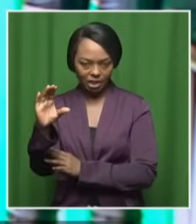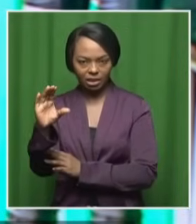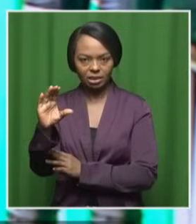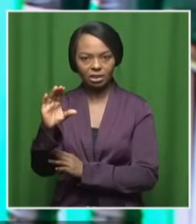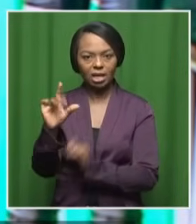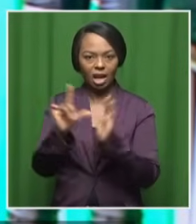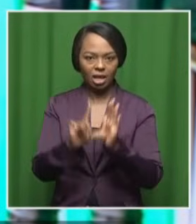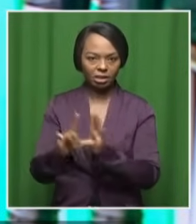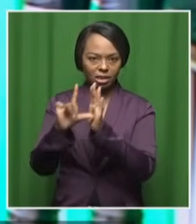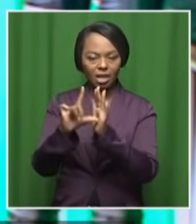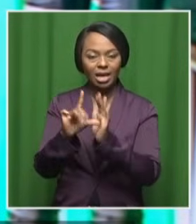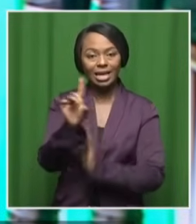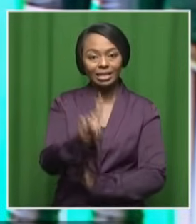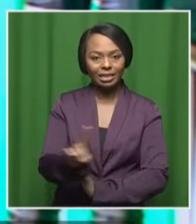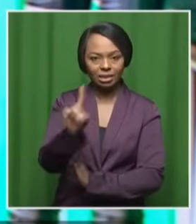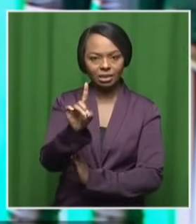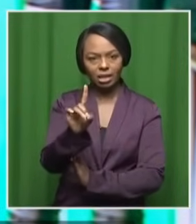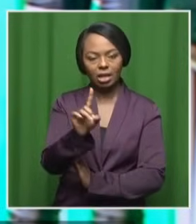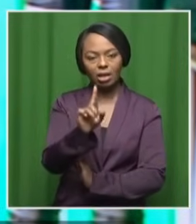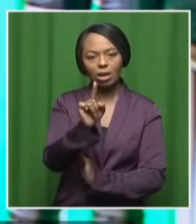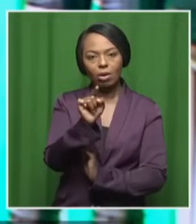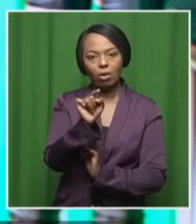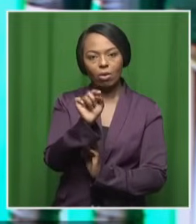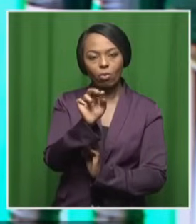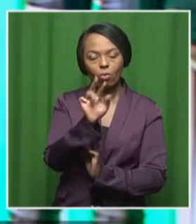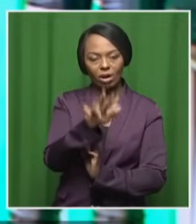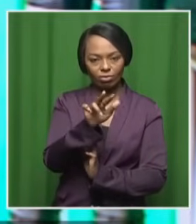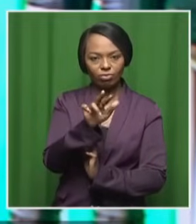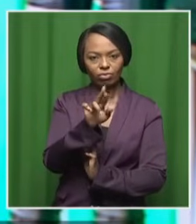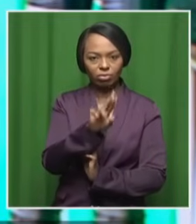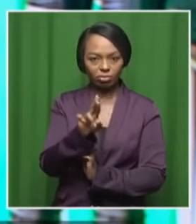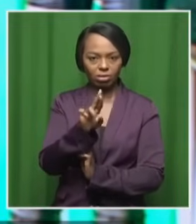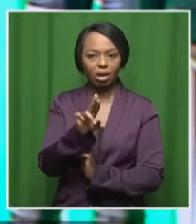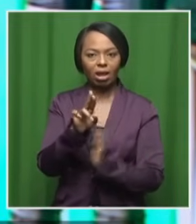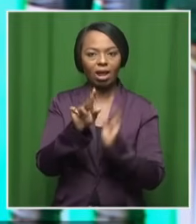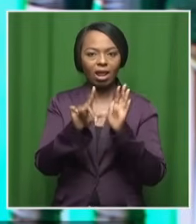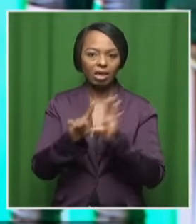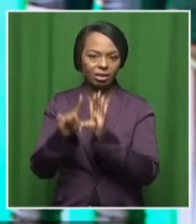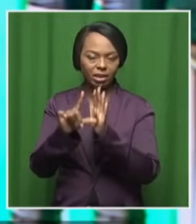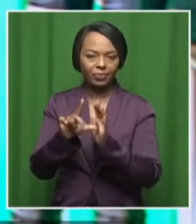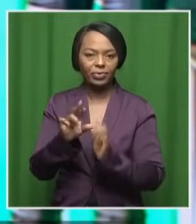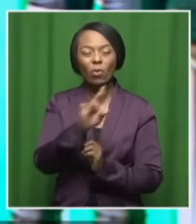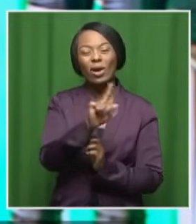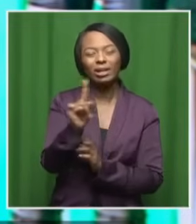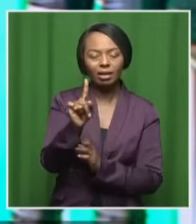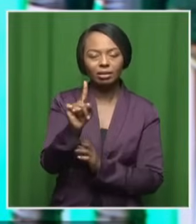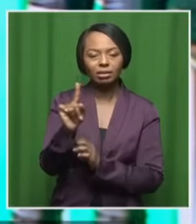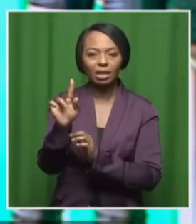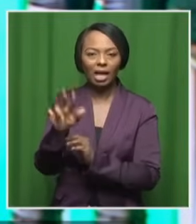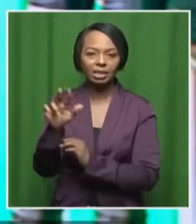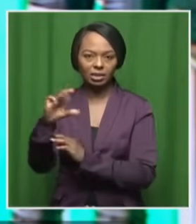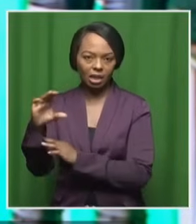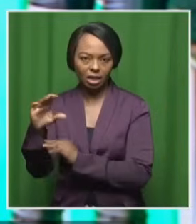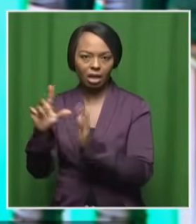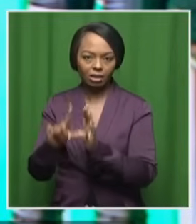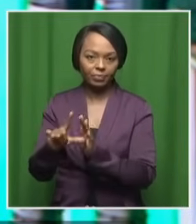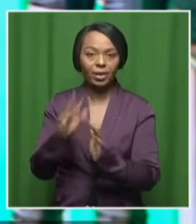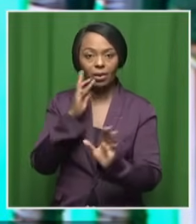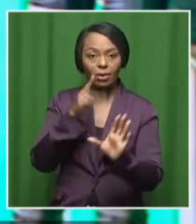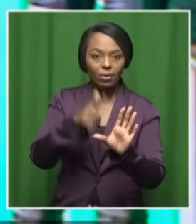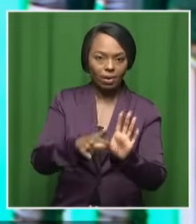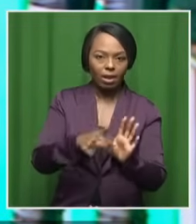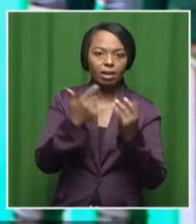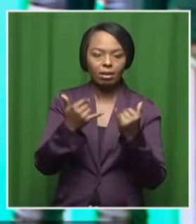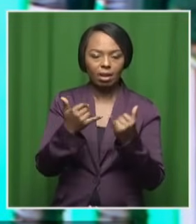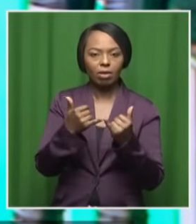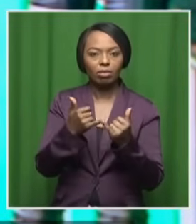litre. The price of illuminating paraffin is set to increase by 63 cents. The fuel price increase will reverse much of the